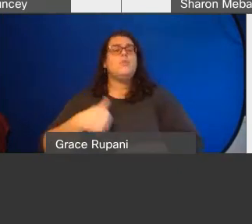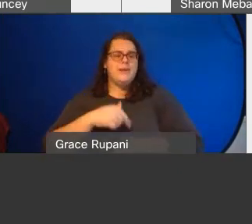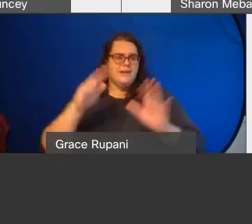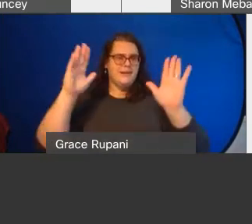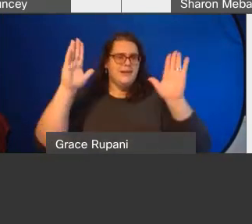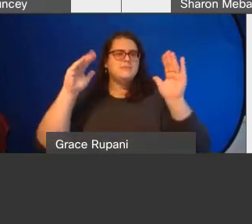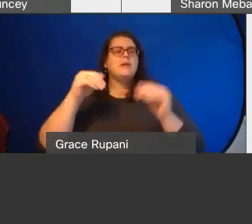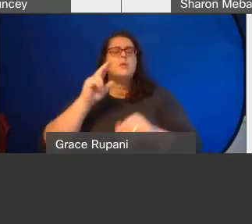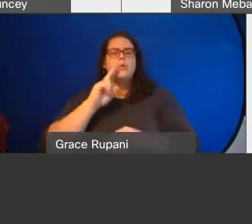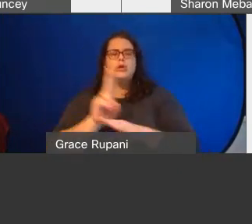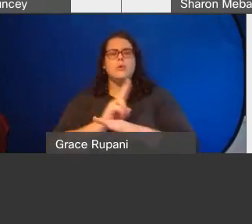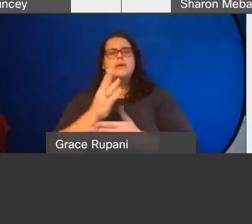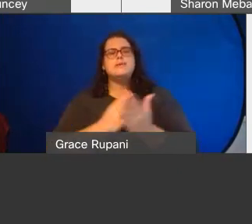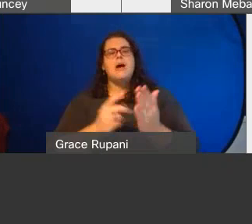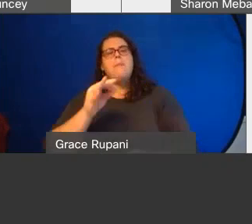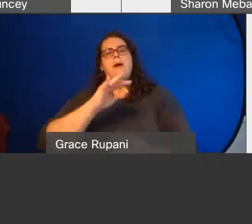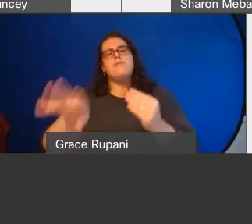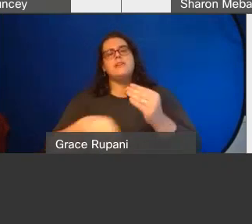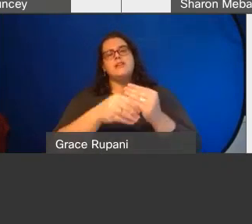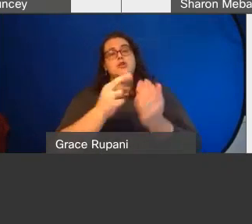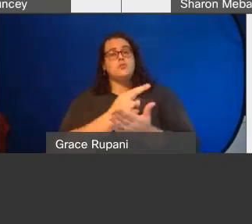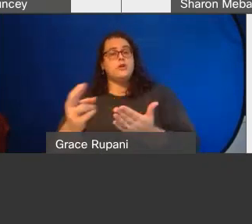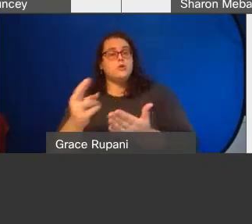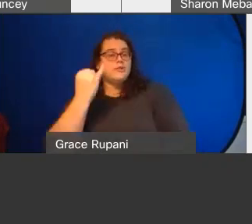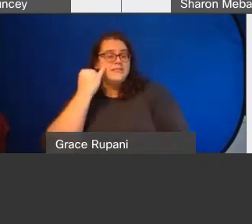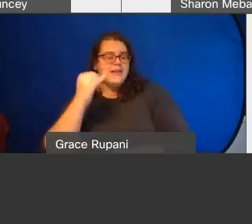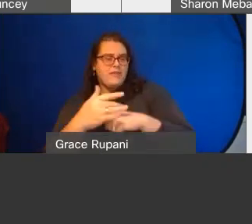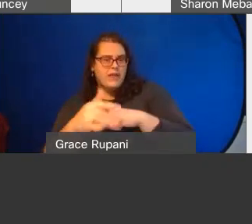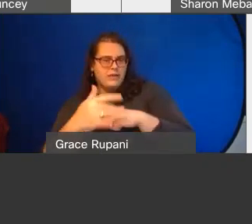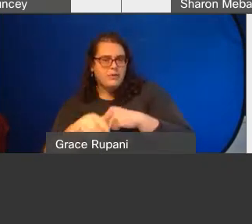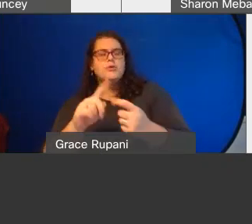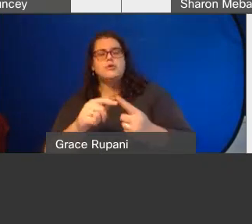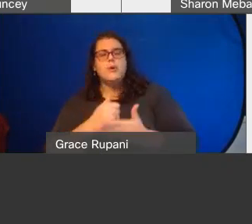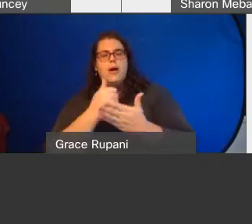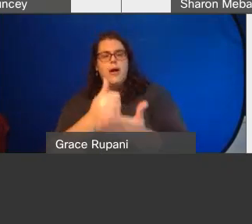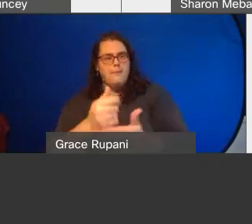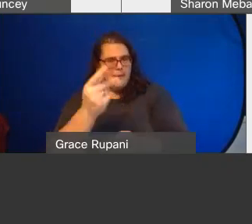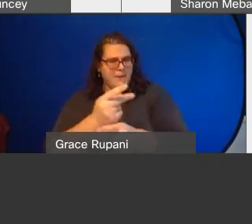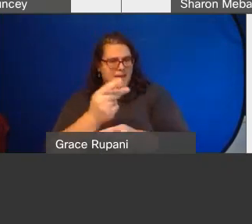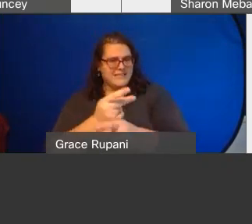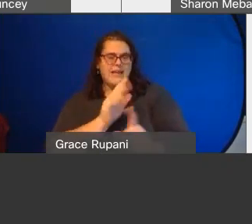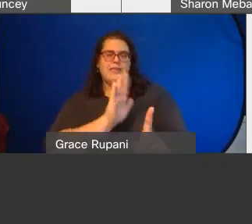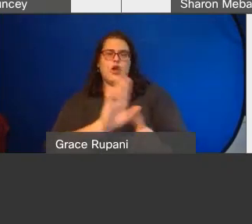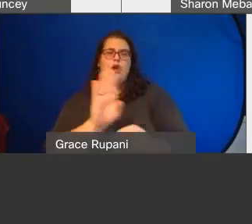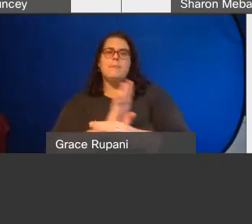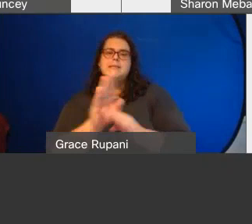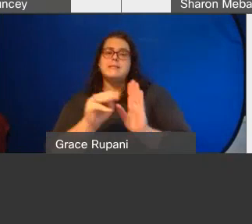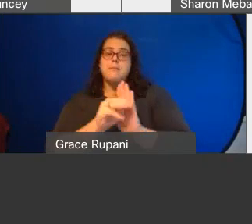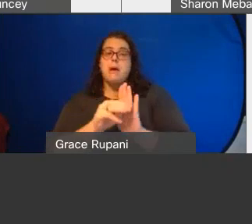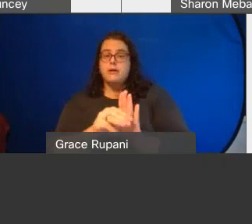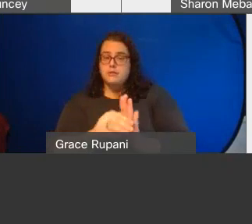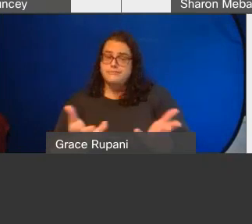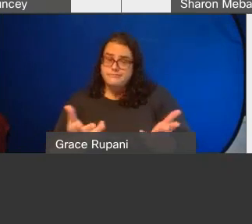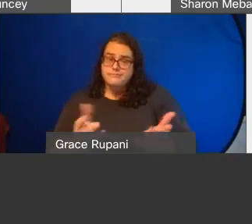some of those additional resources, if available, to maintain their business model.